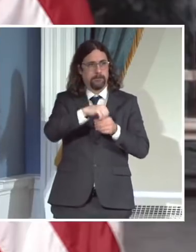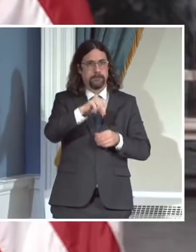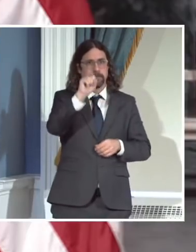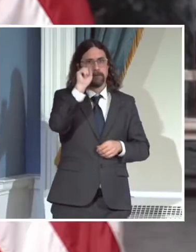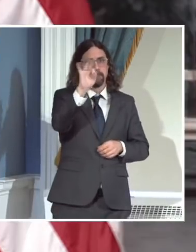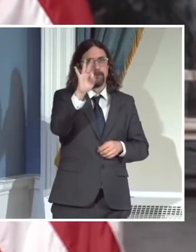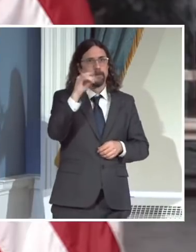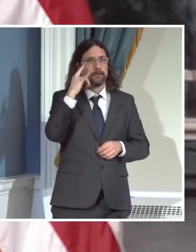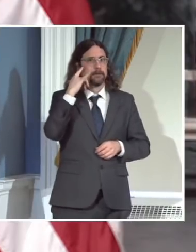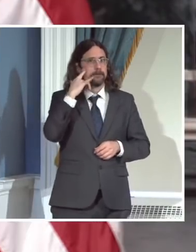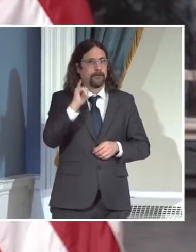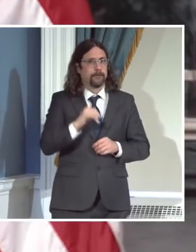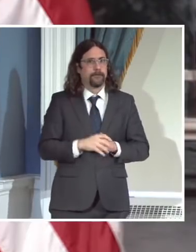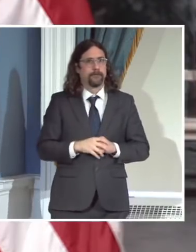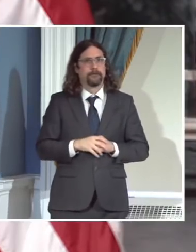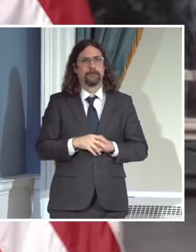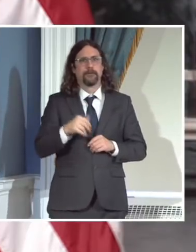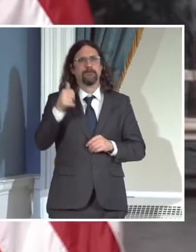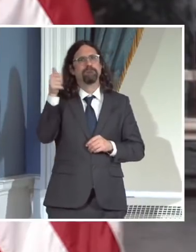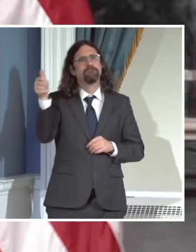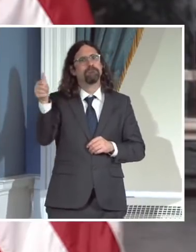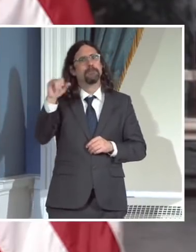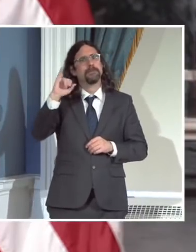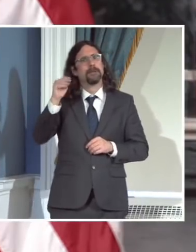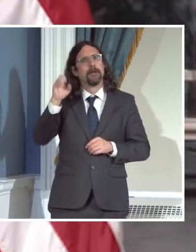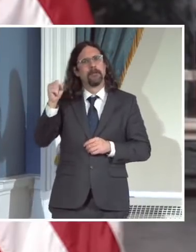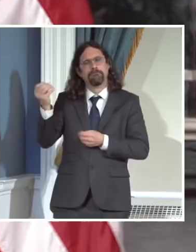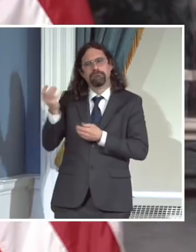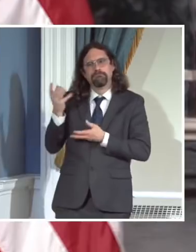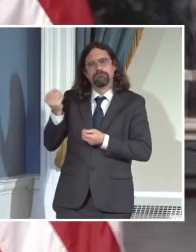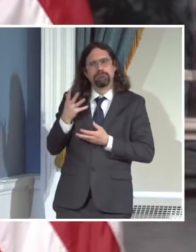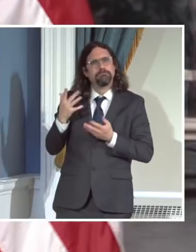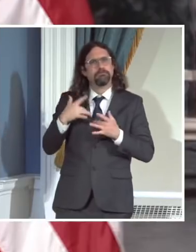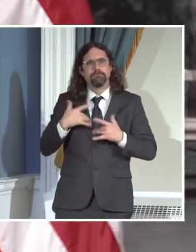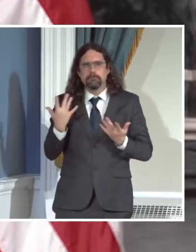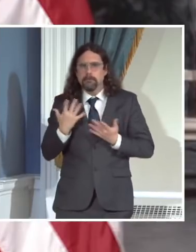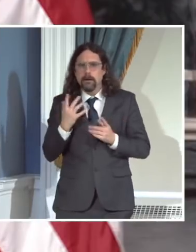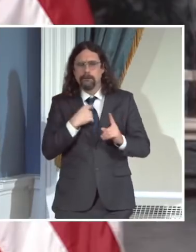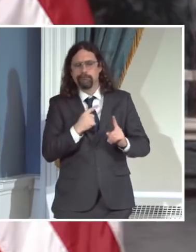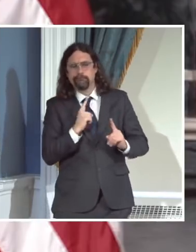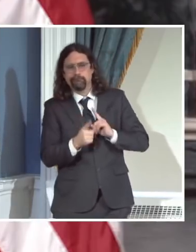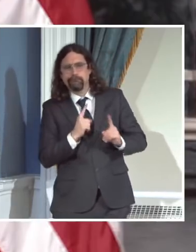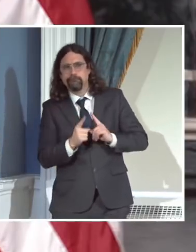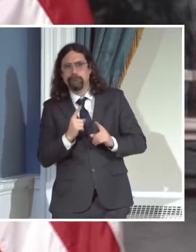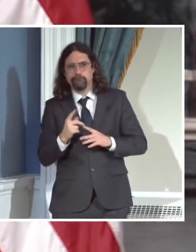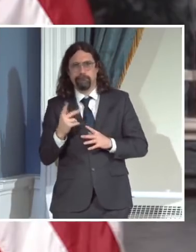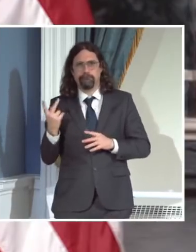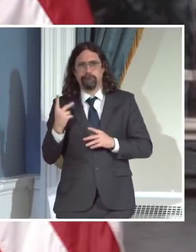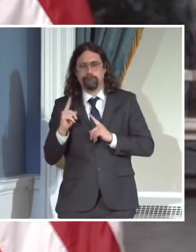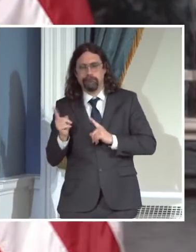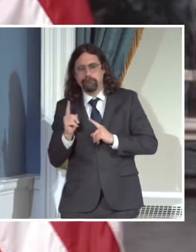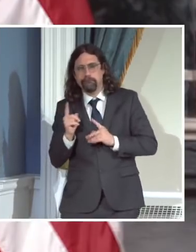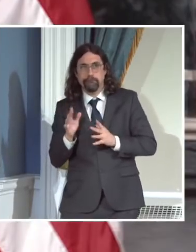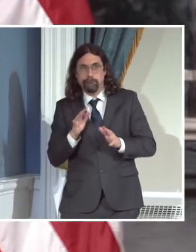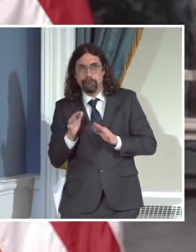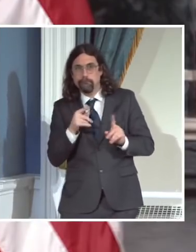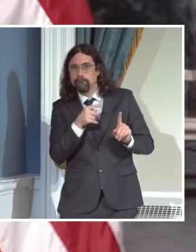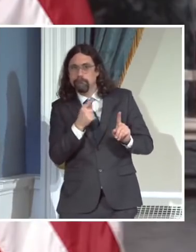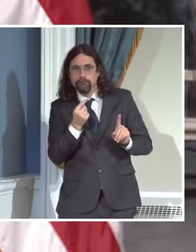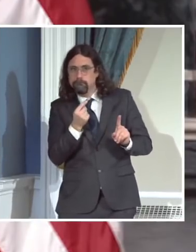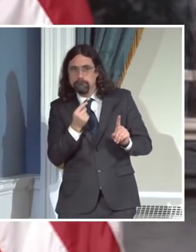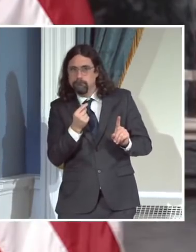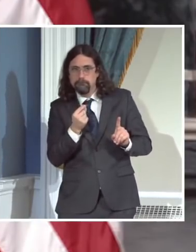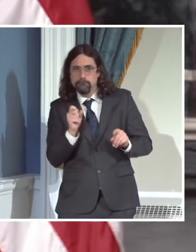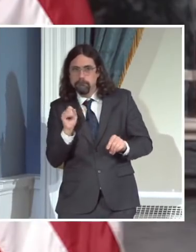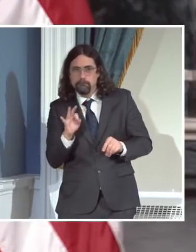work. And then a few days ago, he reached out to me and he said that he would be coming back to New York.